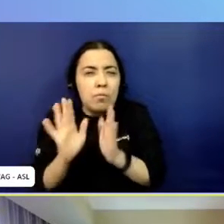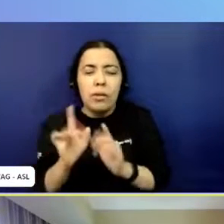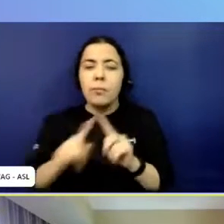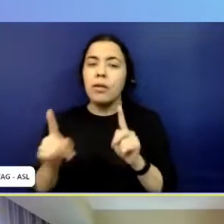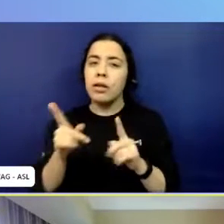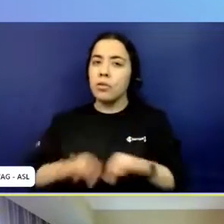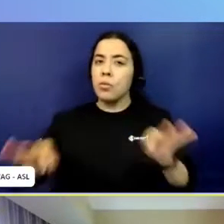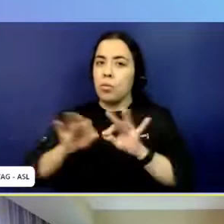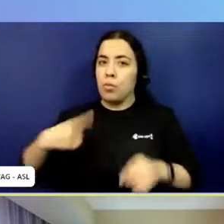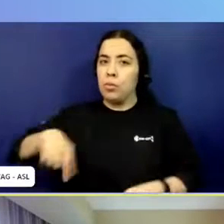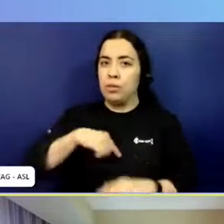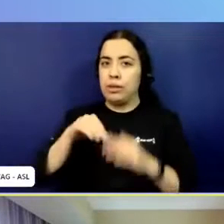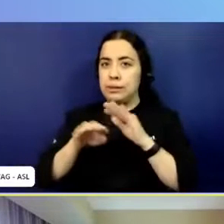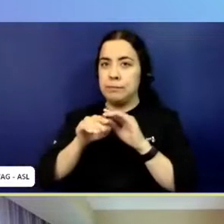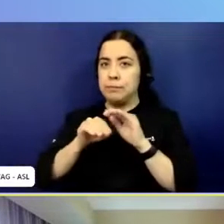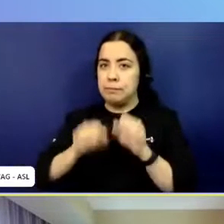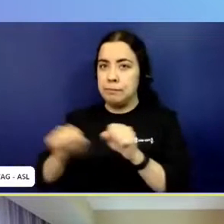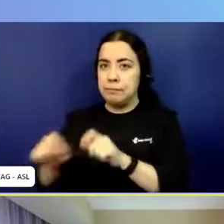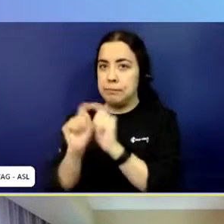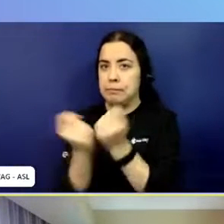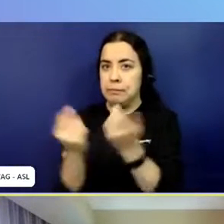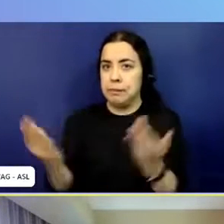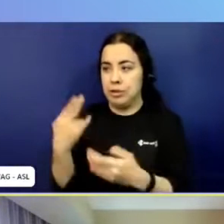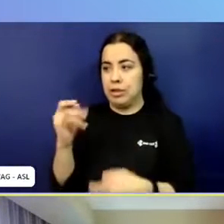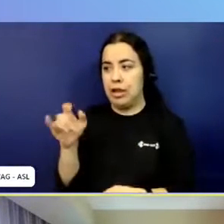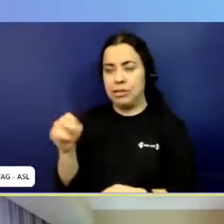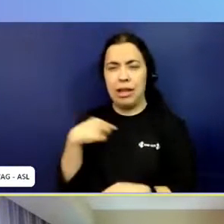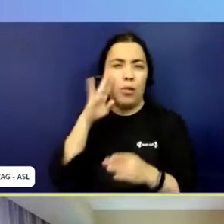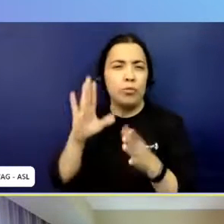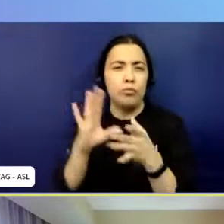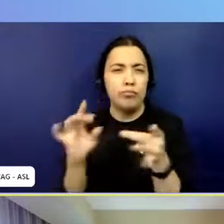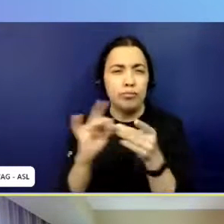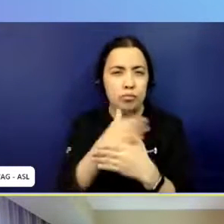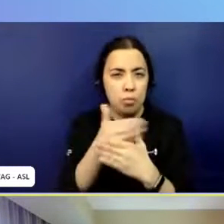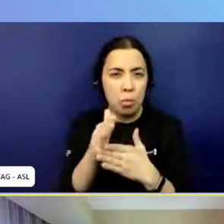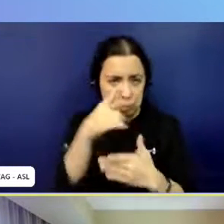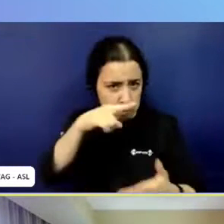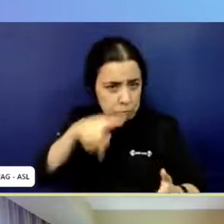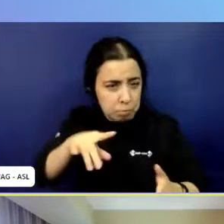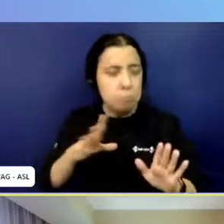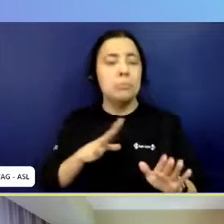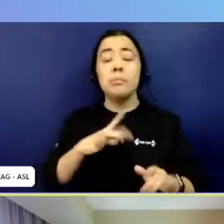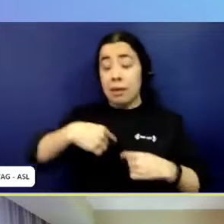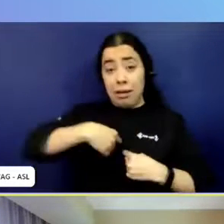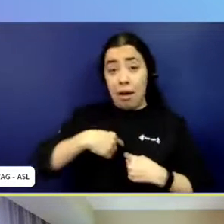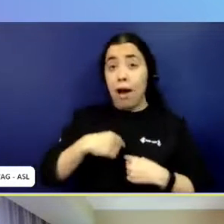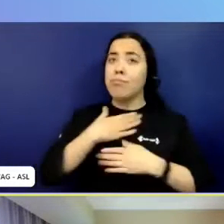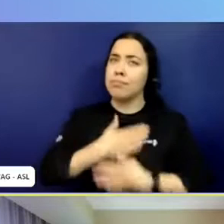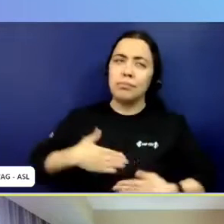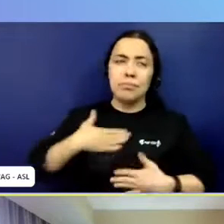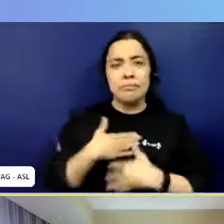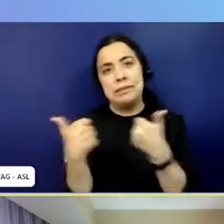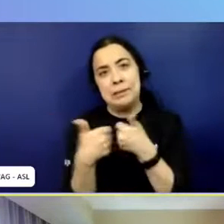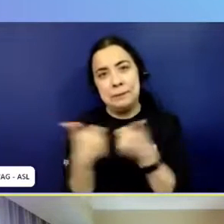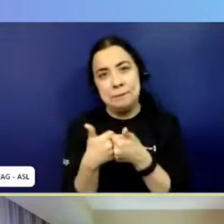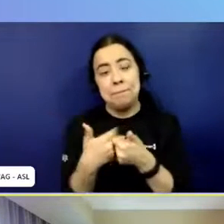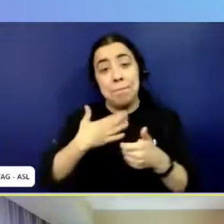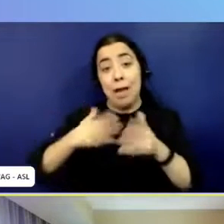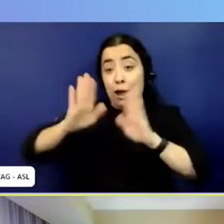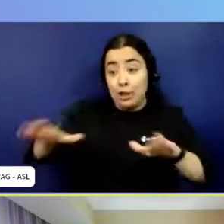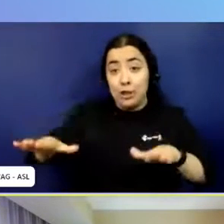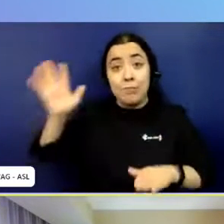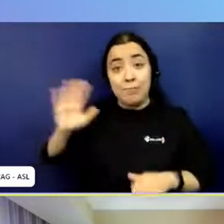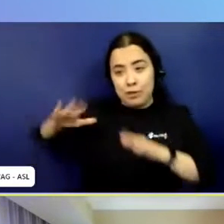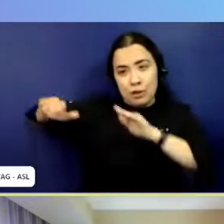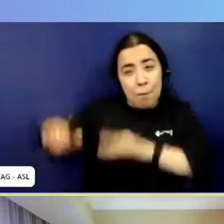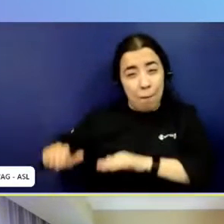team at Hilton. So I'll share a little story. I love to play games. And when my children were